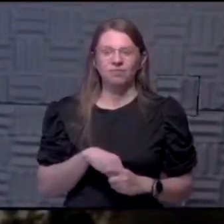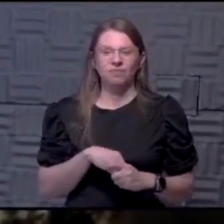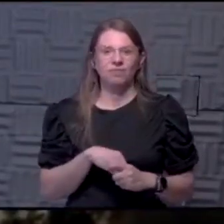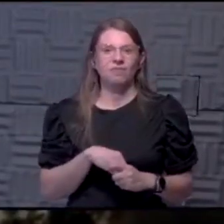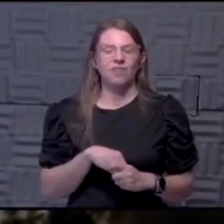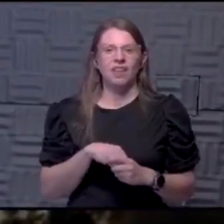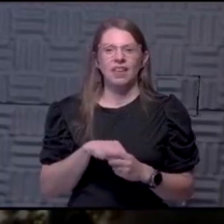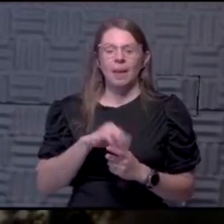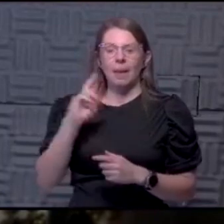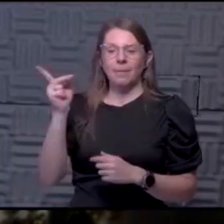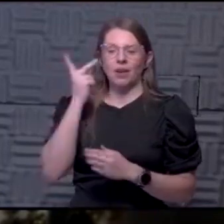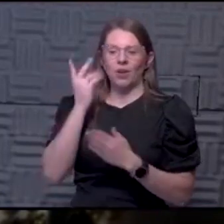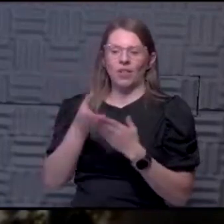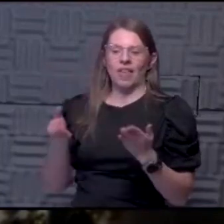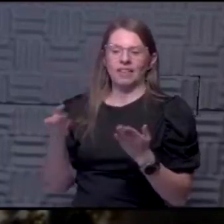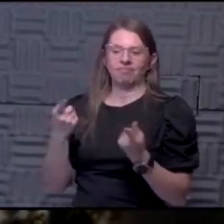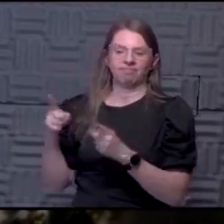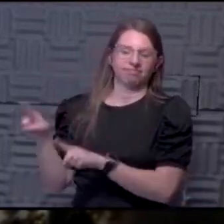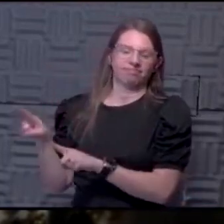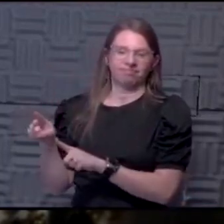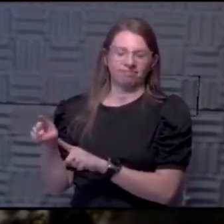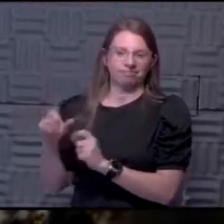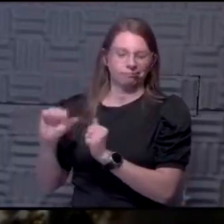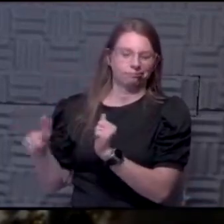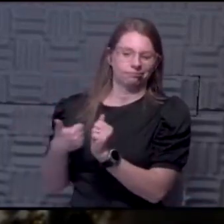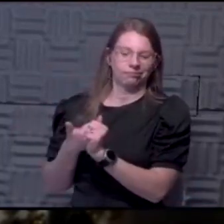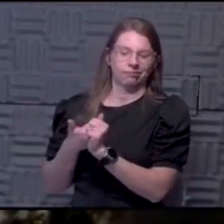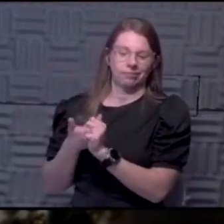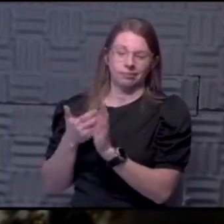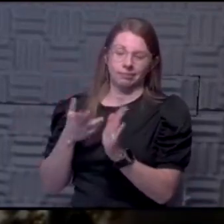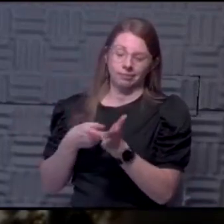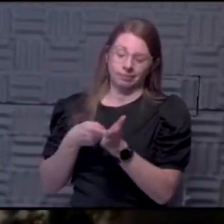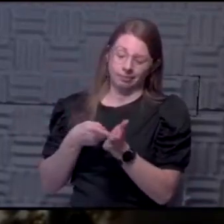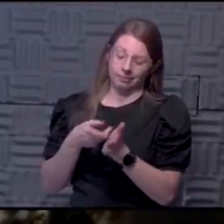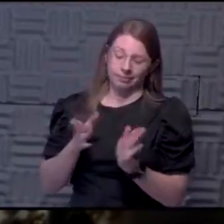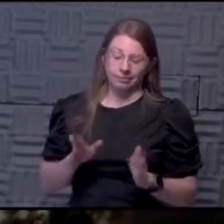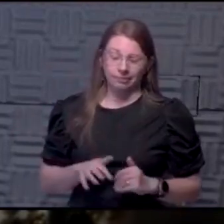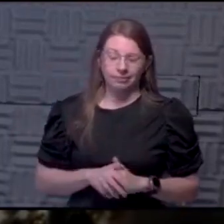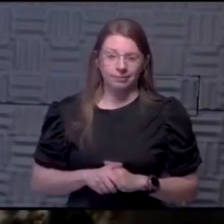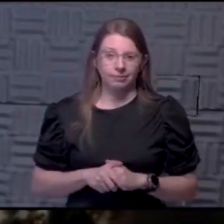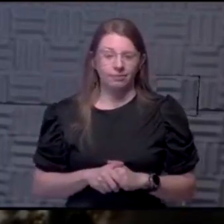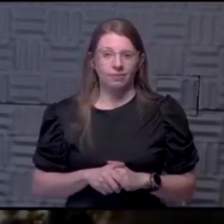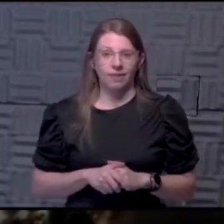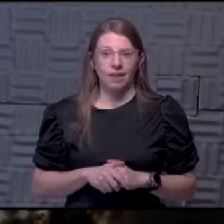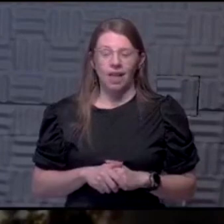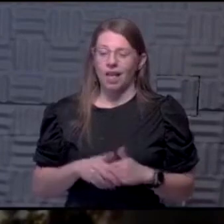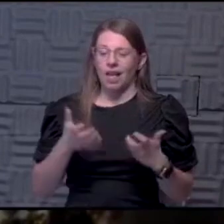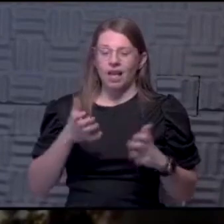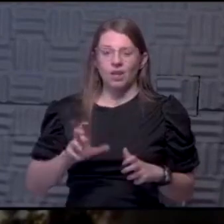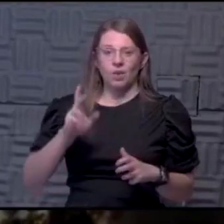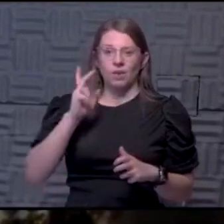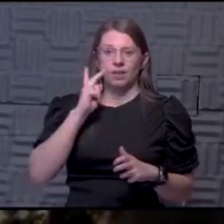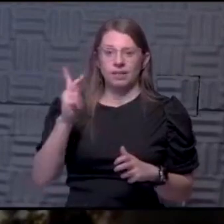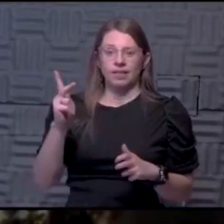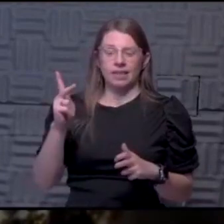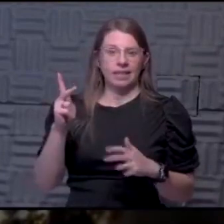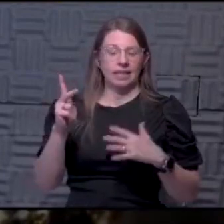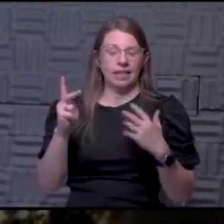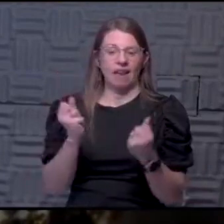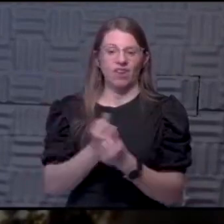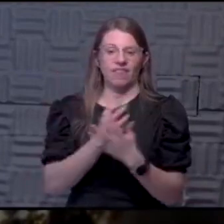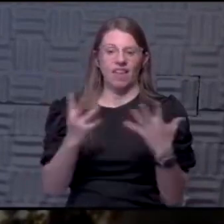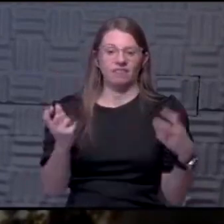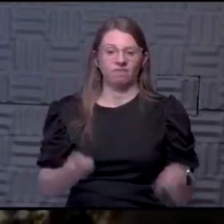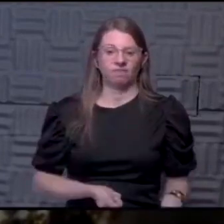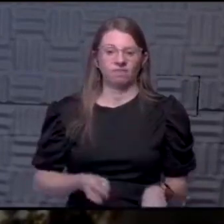There's some political things kind of going on behind the scenes, and to be real honest with you, I do not want to see the baby thrown out with the bathwater. We've